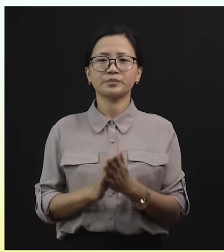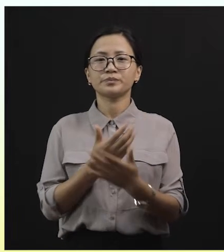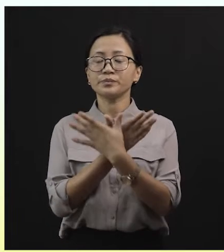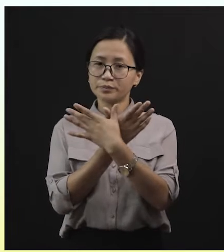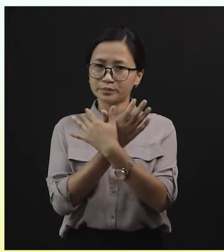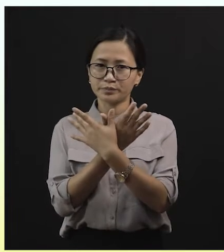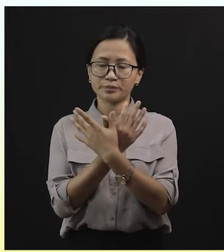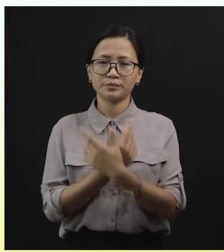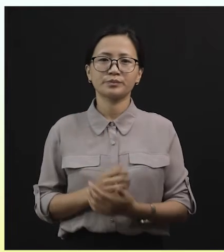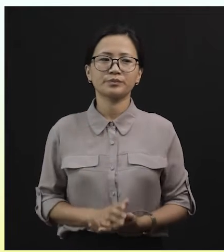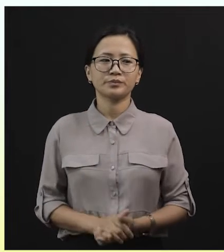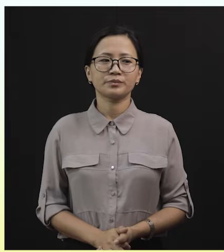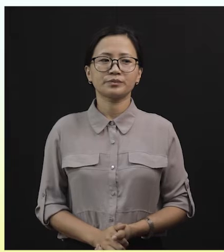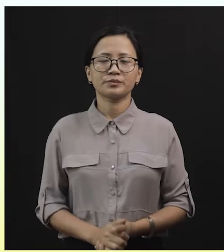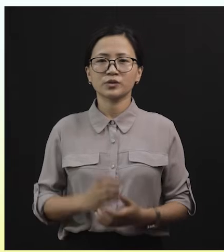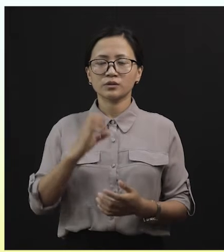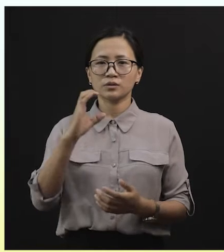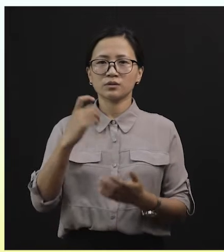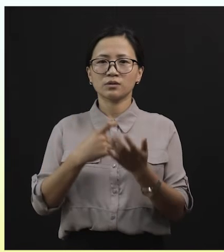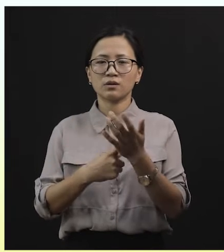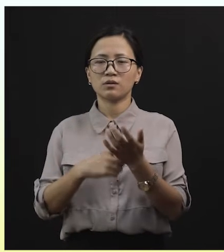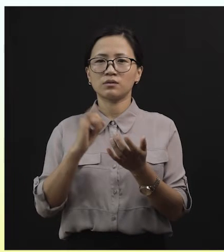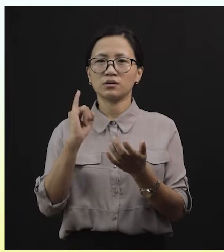B-U-T-T-E-R-F-L-Y. Butterfly. Next, cricket.